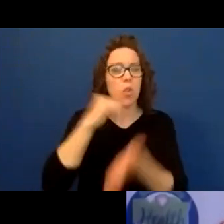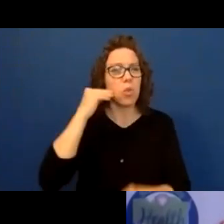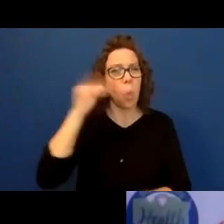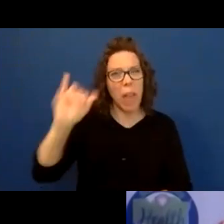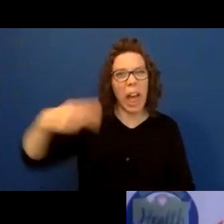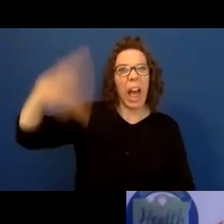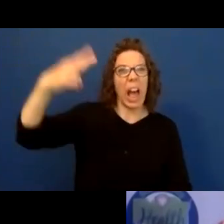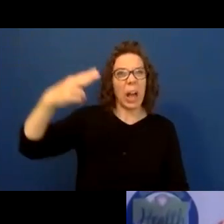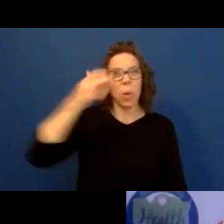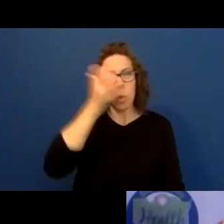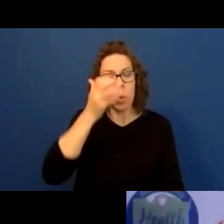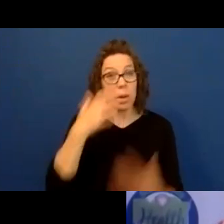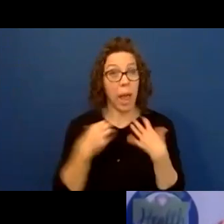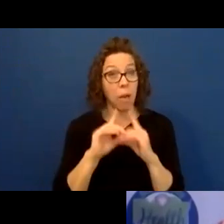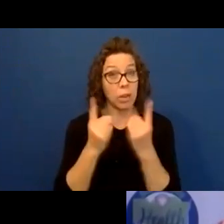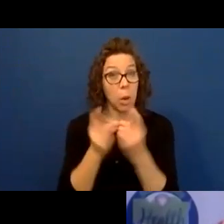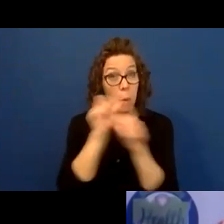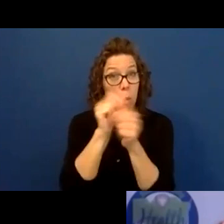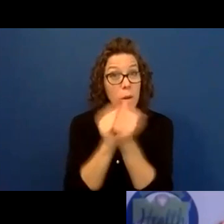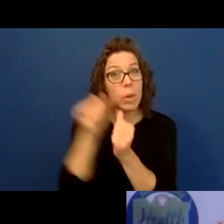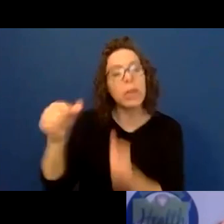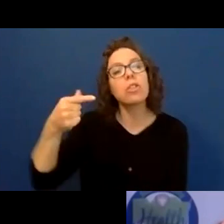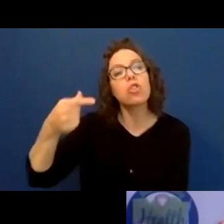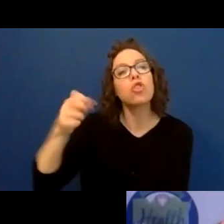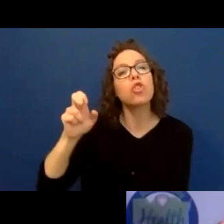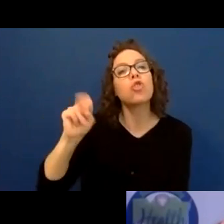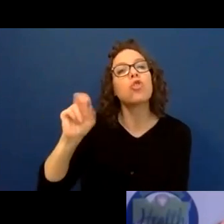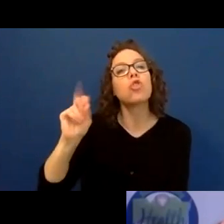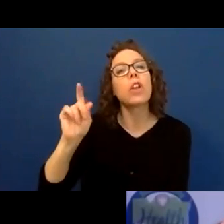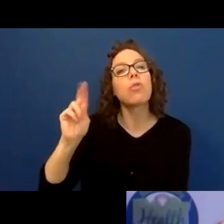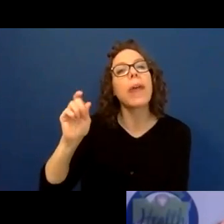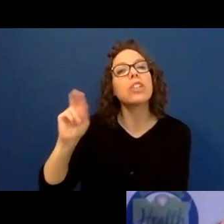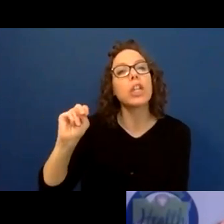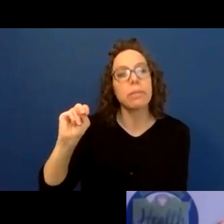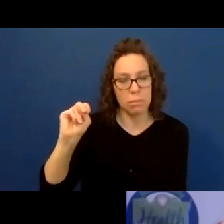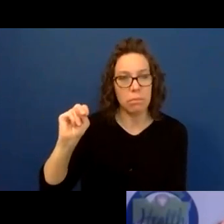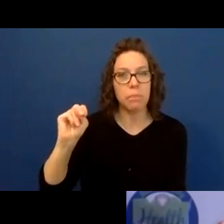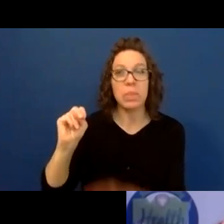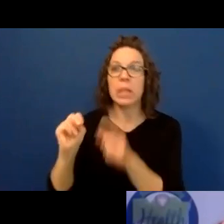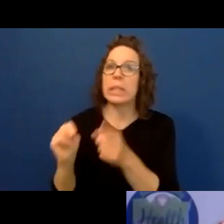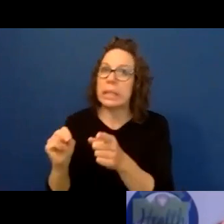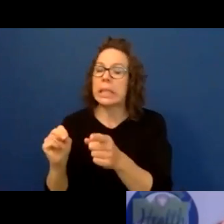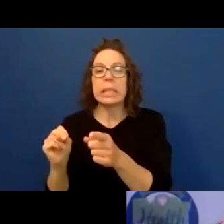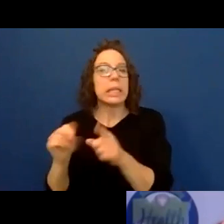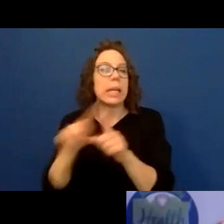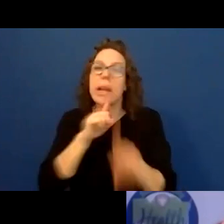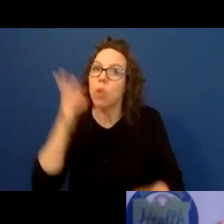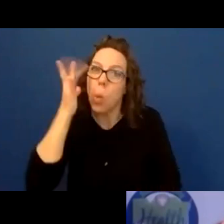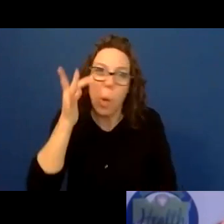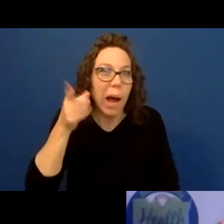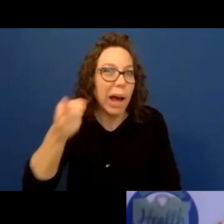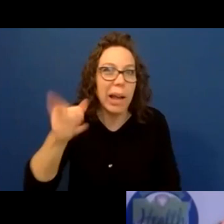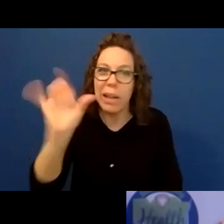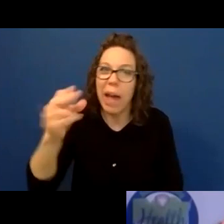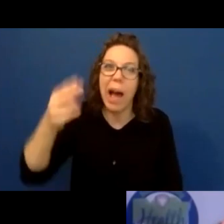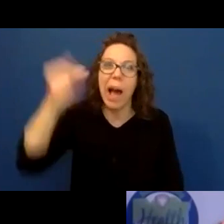if the health department is working with Generations. Well, I certainly don't think I can answer why it is a